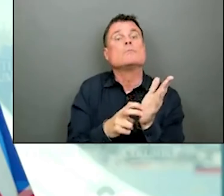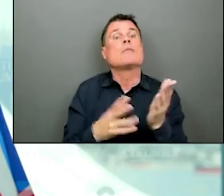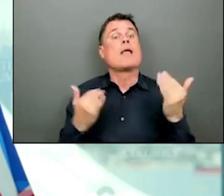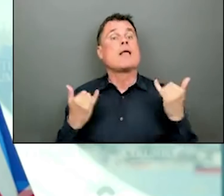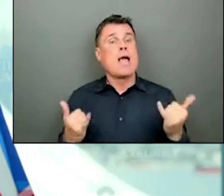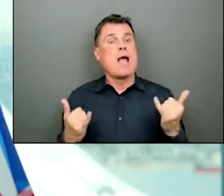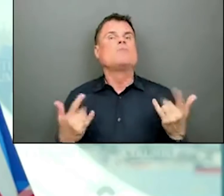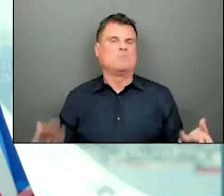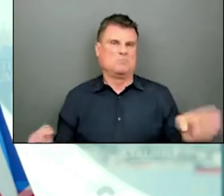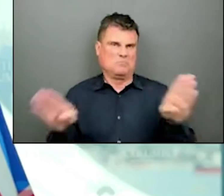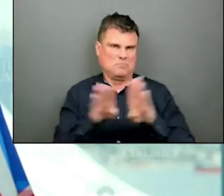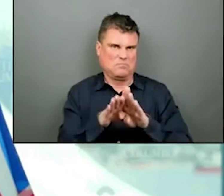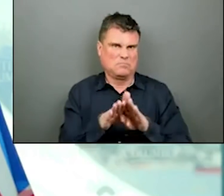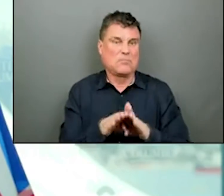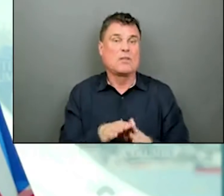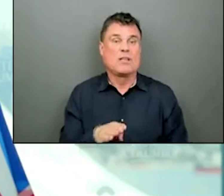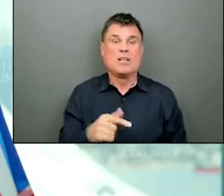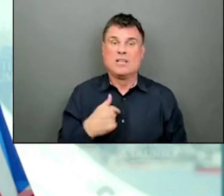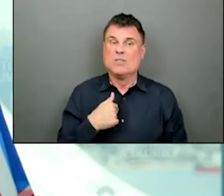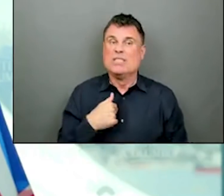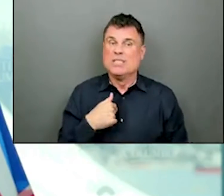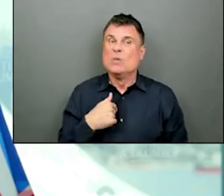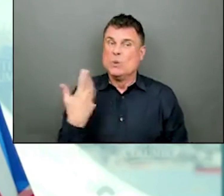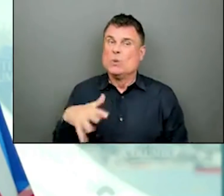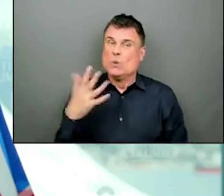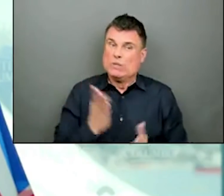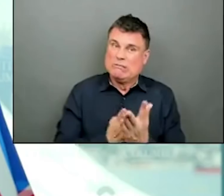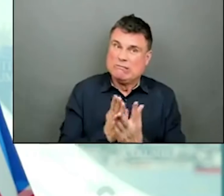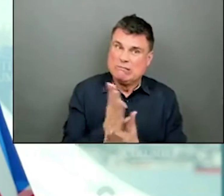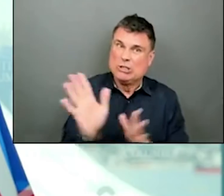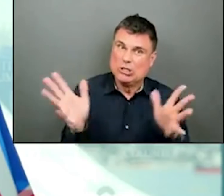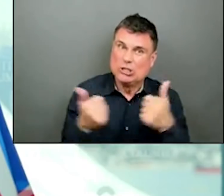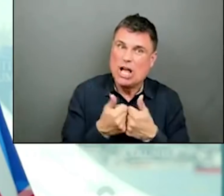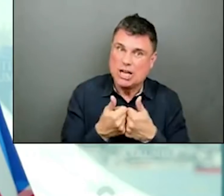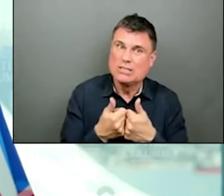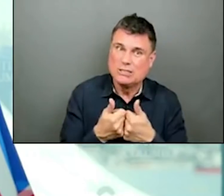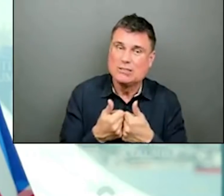before. As you know, as of April 7th, as I just said,